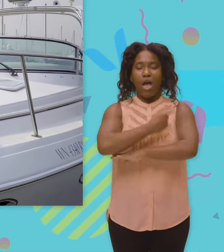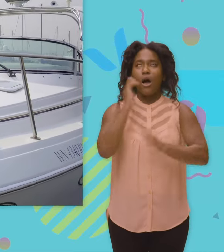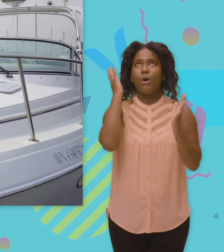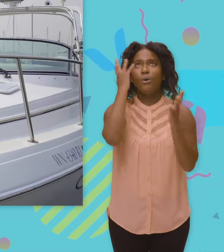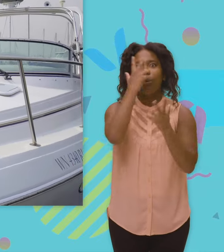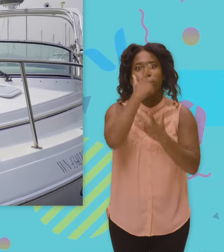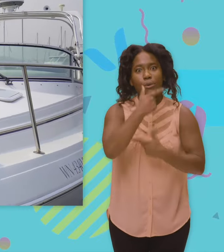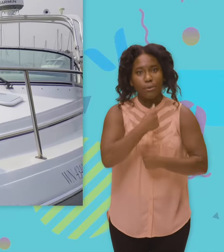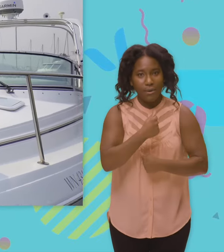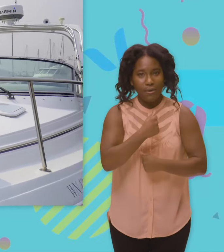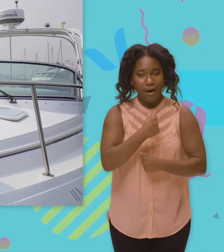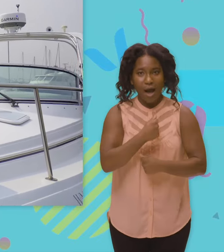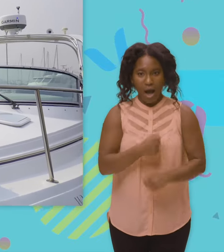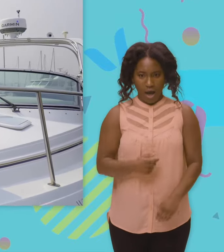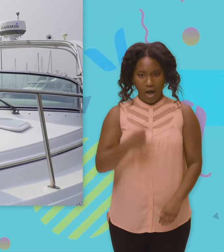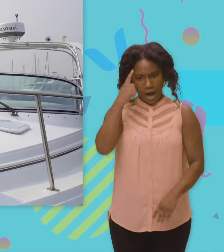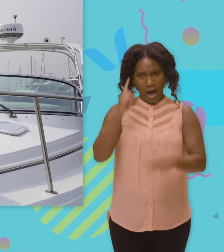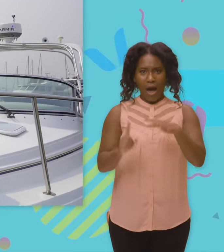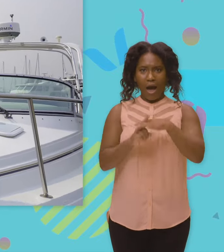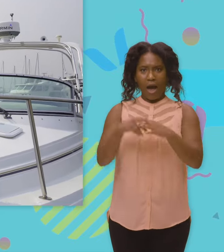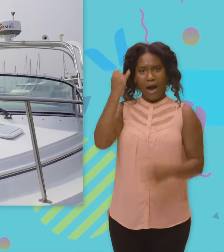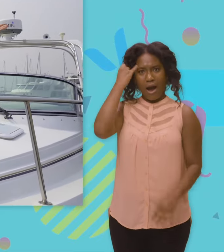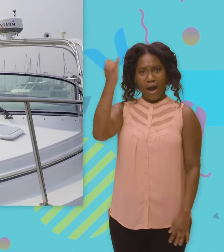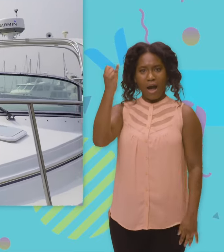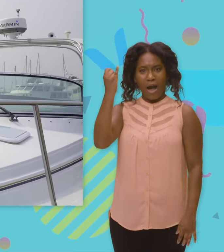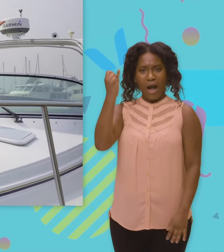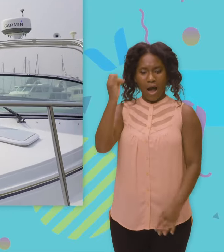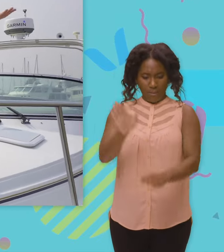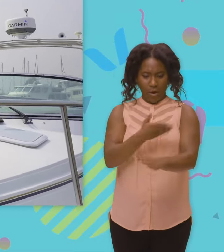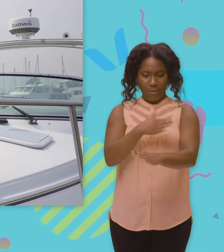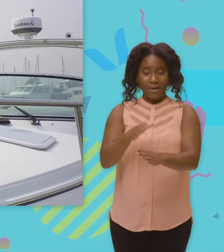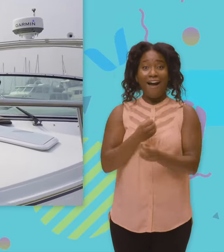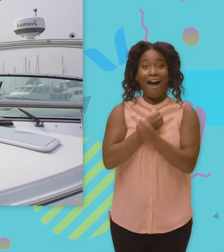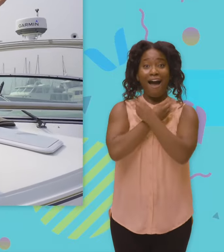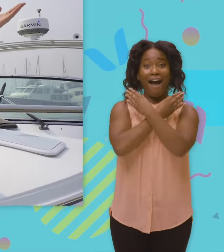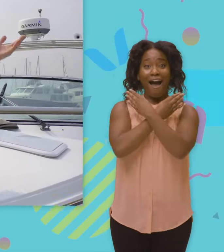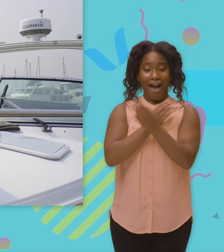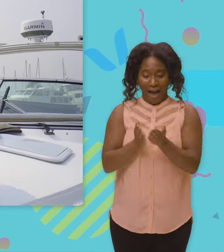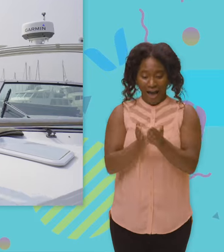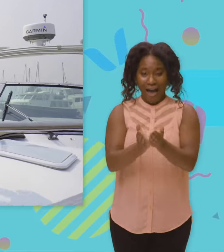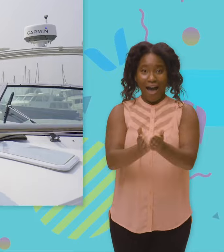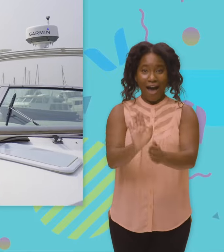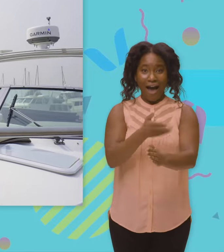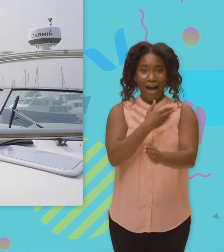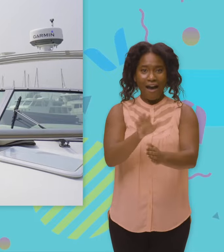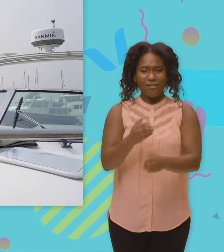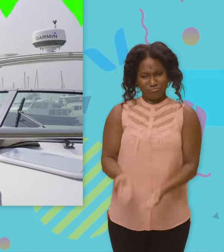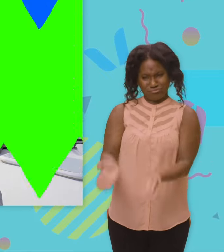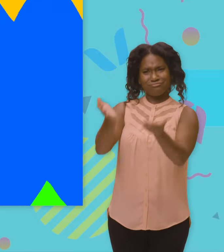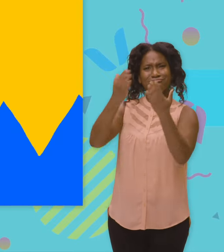Hey, I have an idea. Why don't we sing the Blippi boat song?